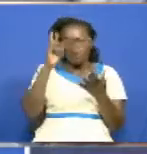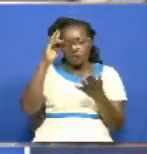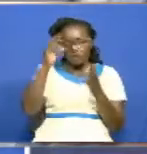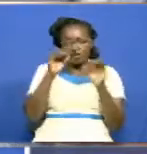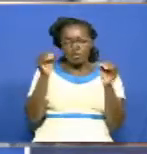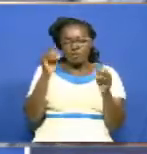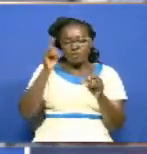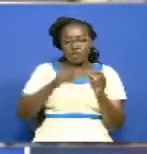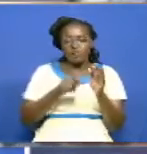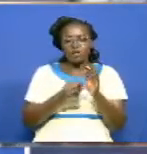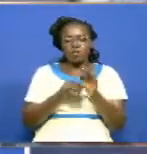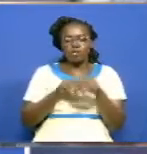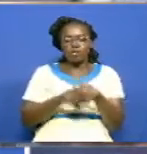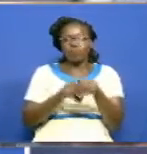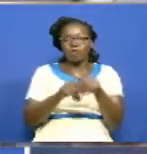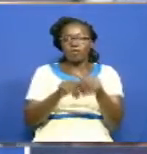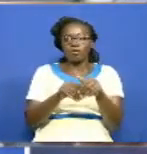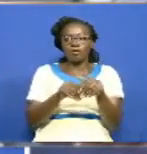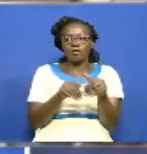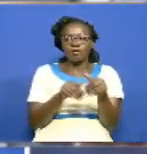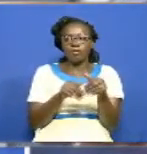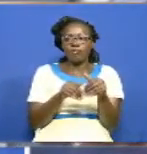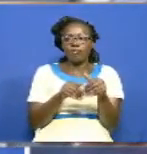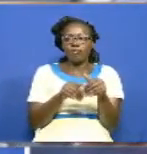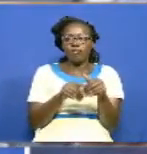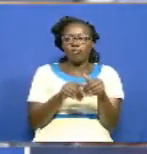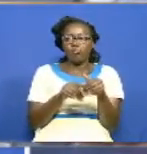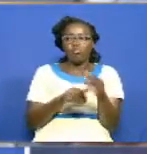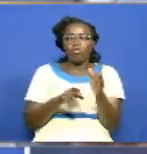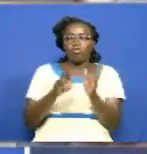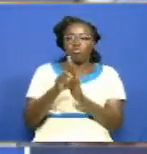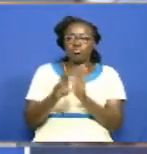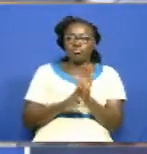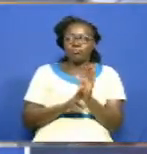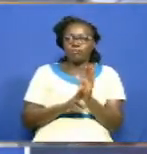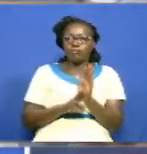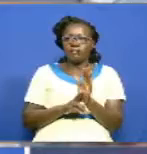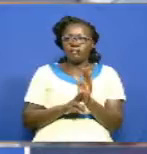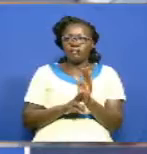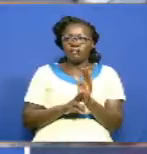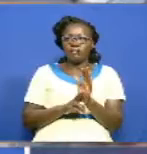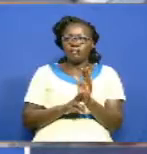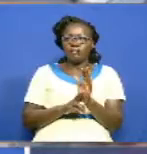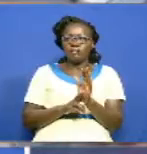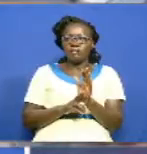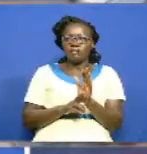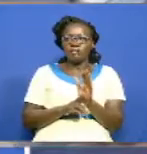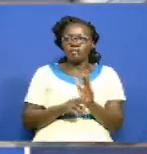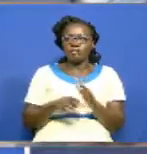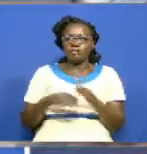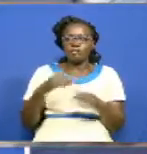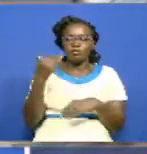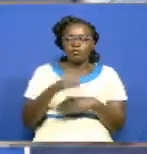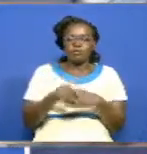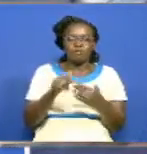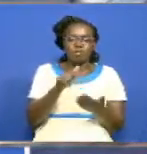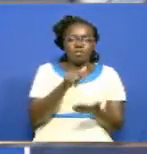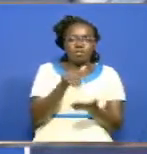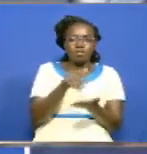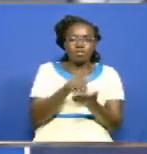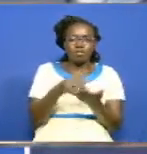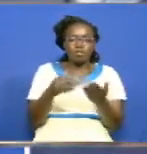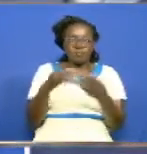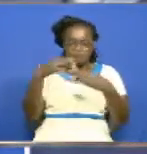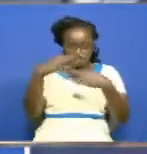They must just follow the route, and that is our border point where